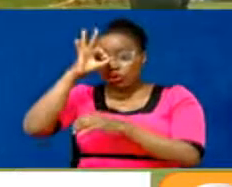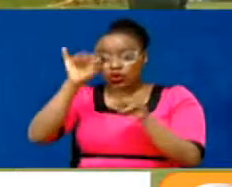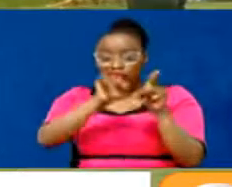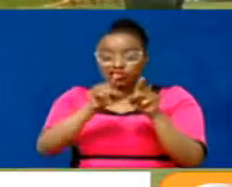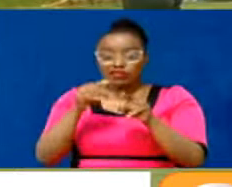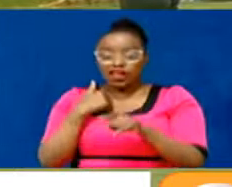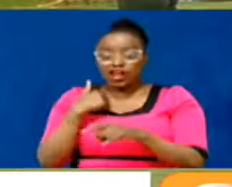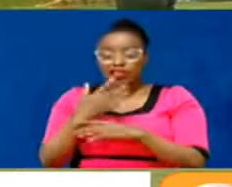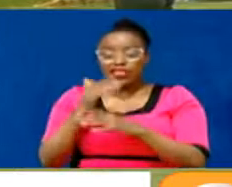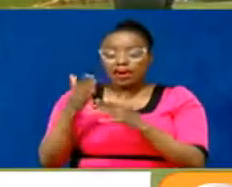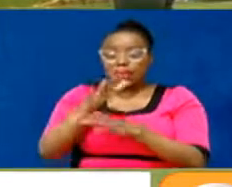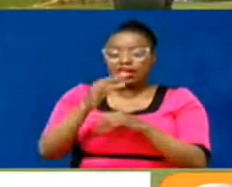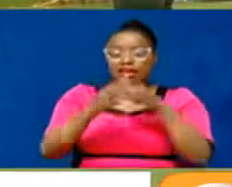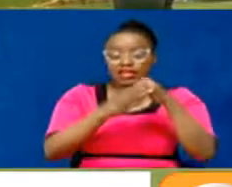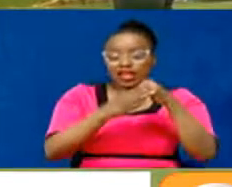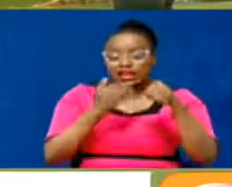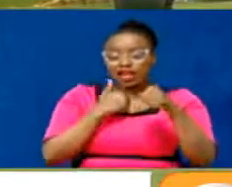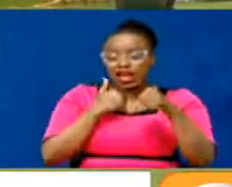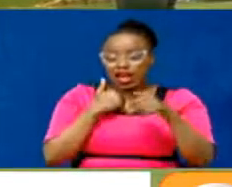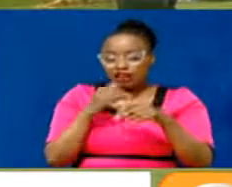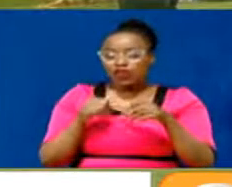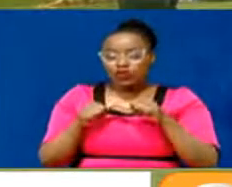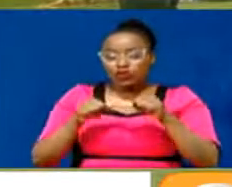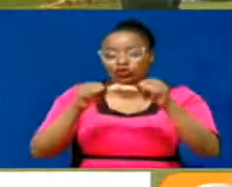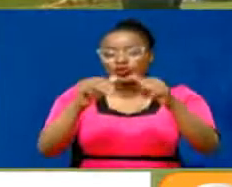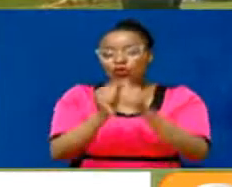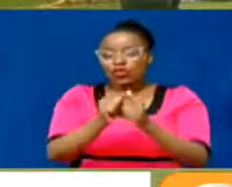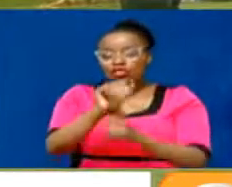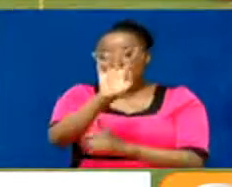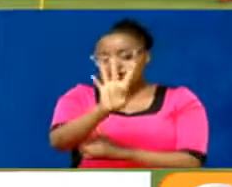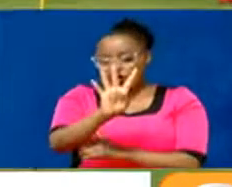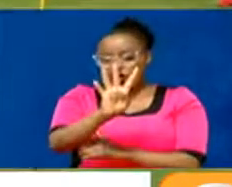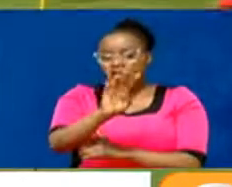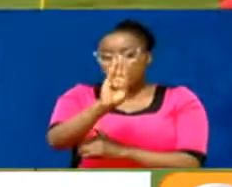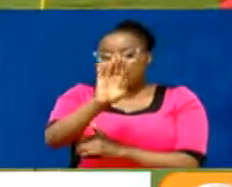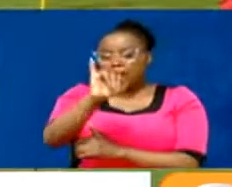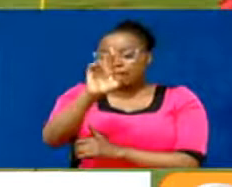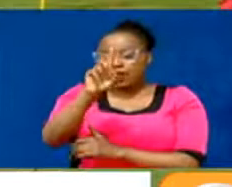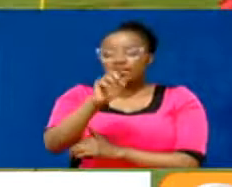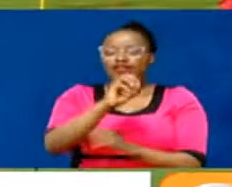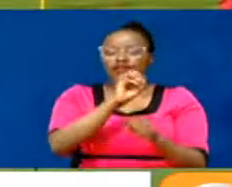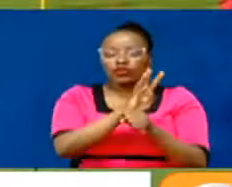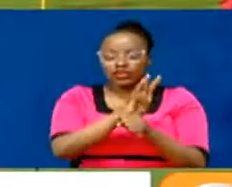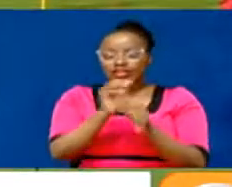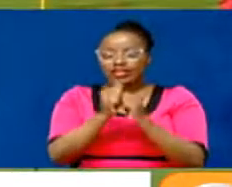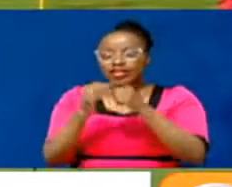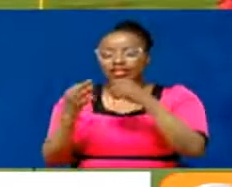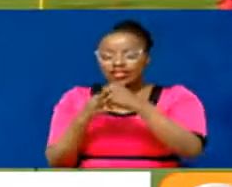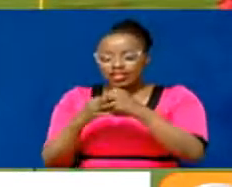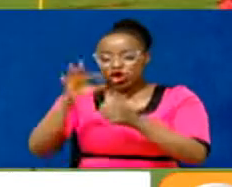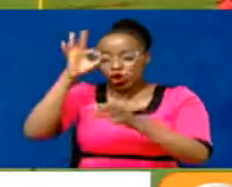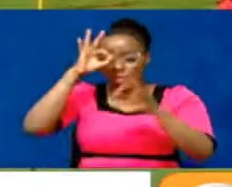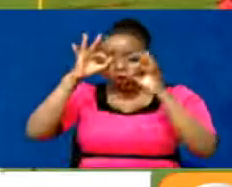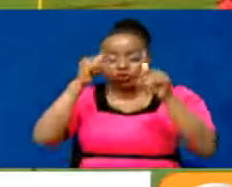that is. In the back 9, his fine form continued with 4 birdies in the 10th, 15th, 17th and 18th